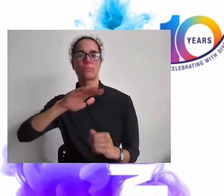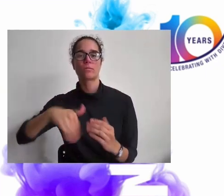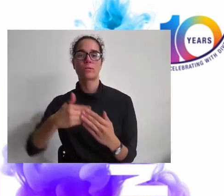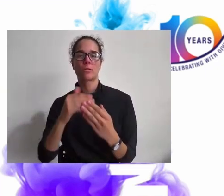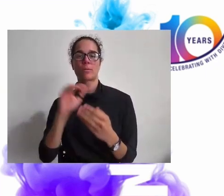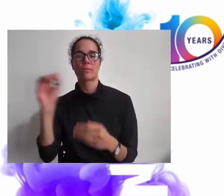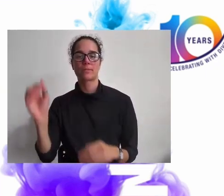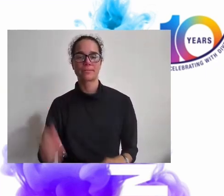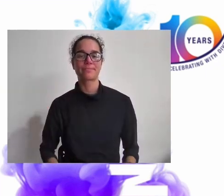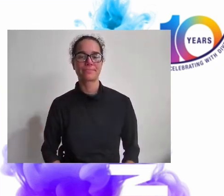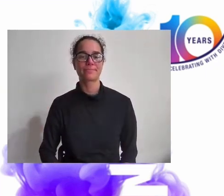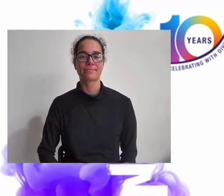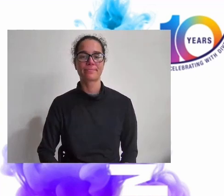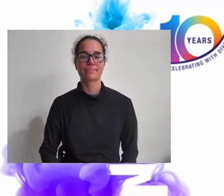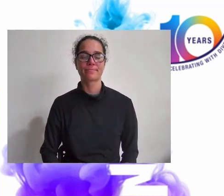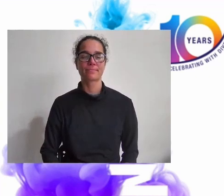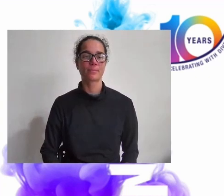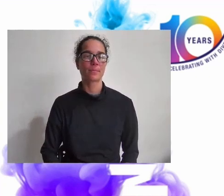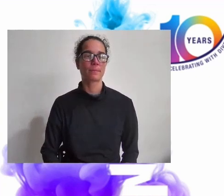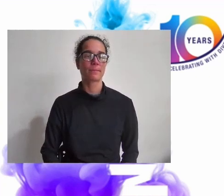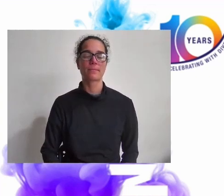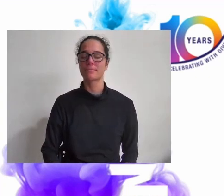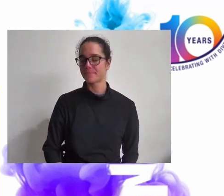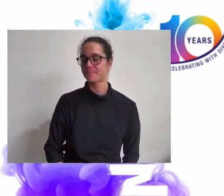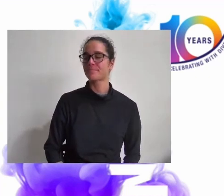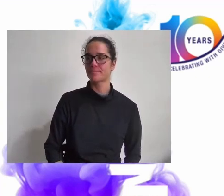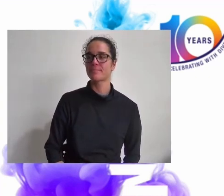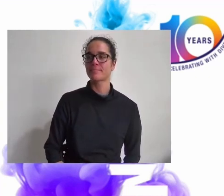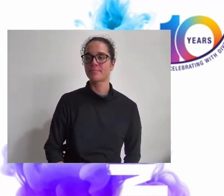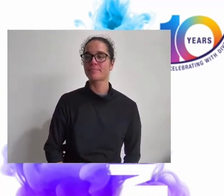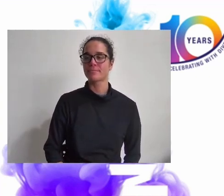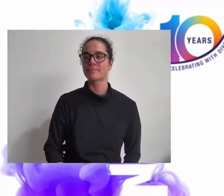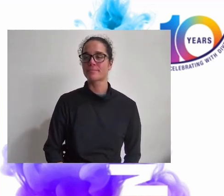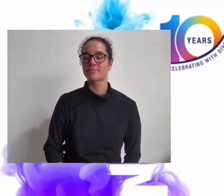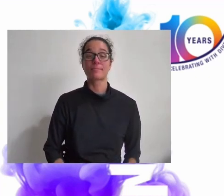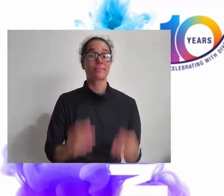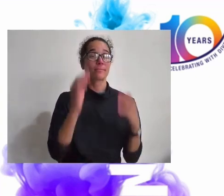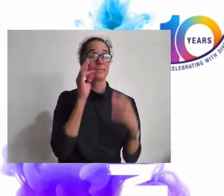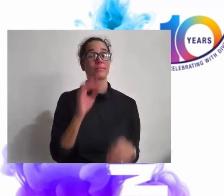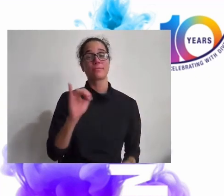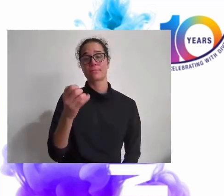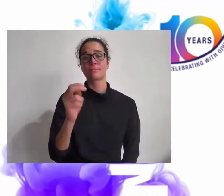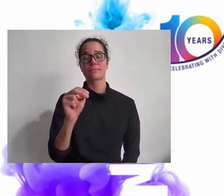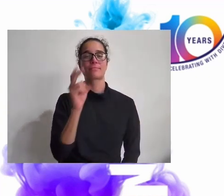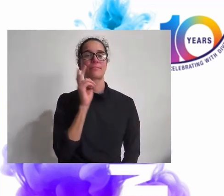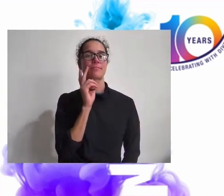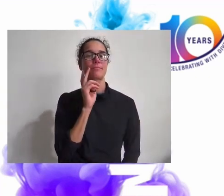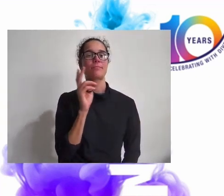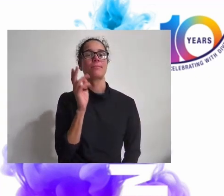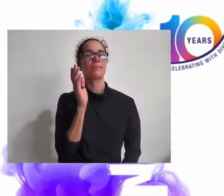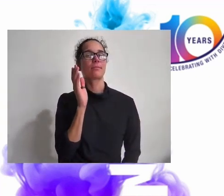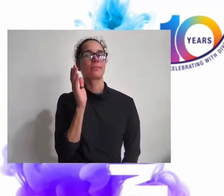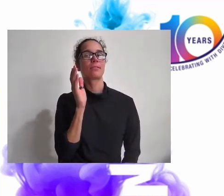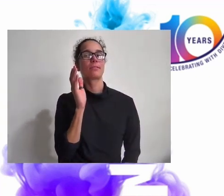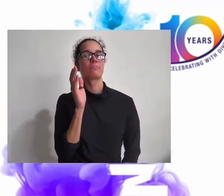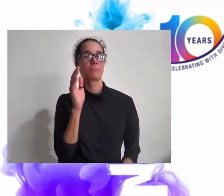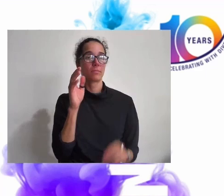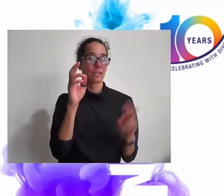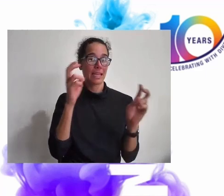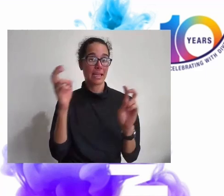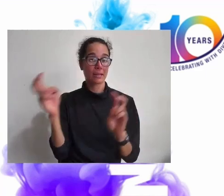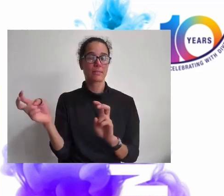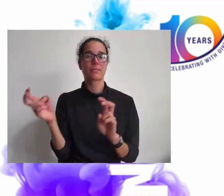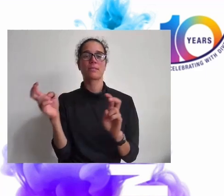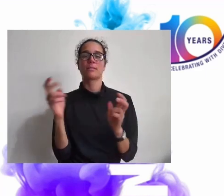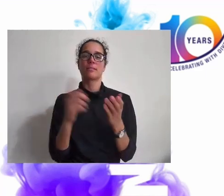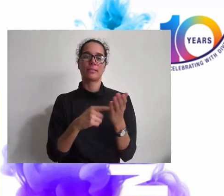Thank you, Jen. Definitely, I hear themes, right, that are very nuanced at times and varies by level and depending